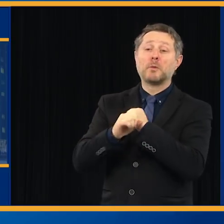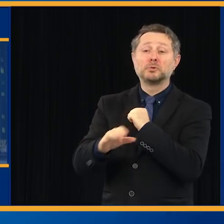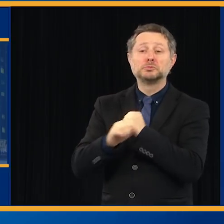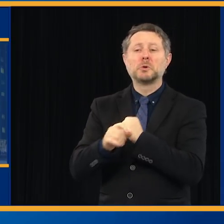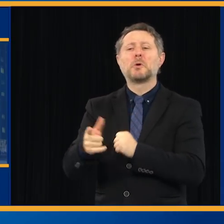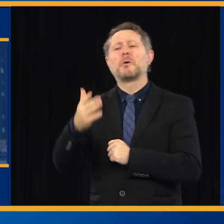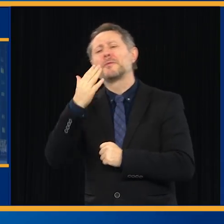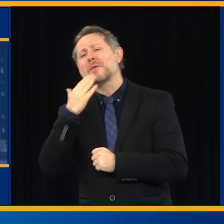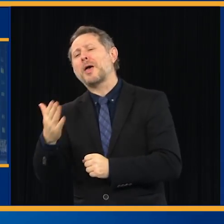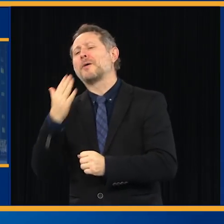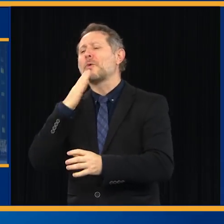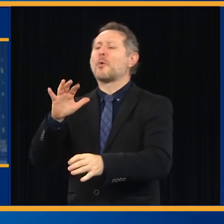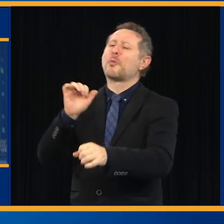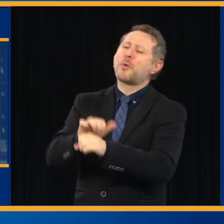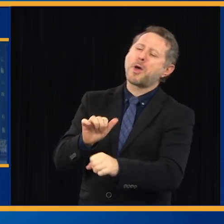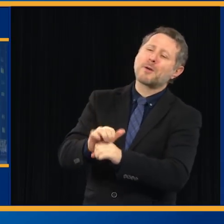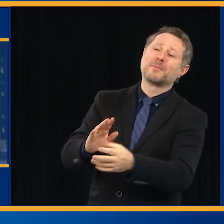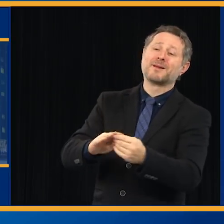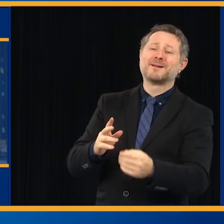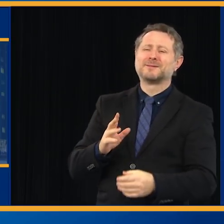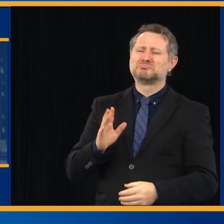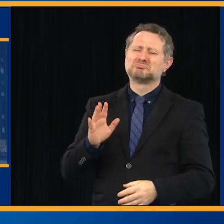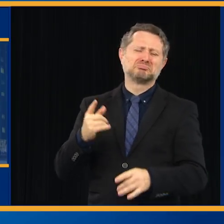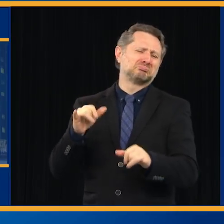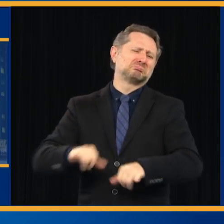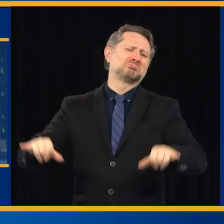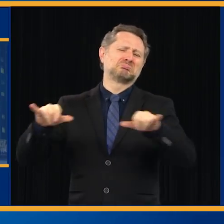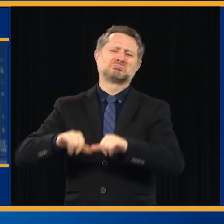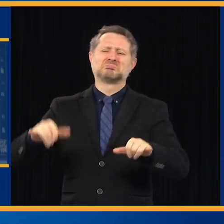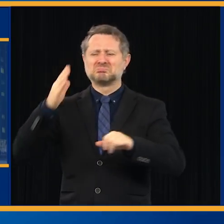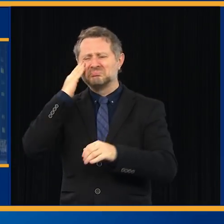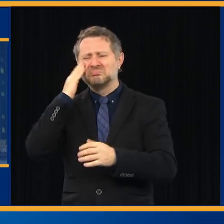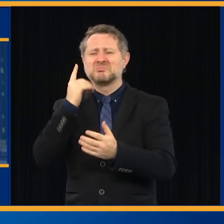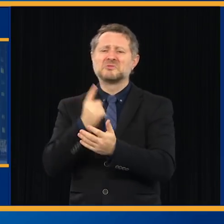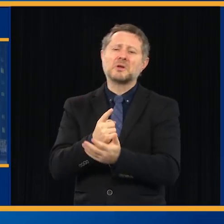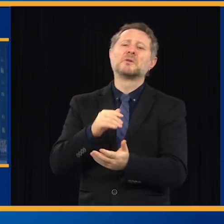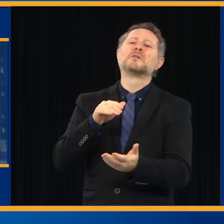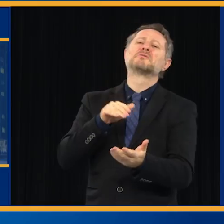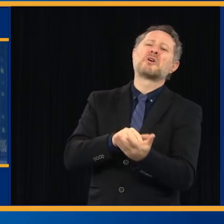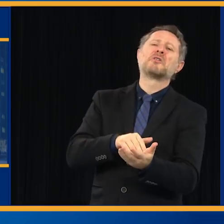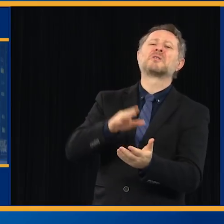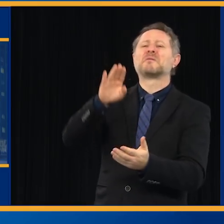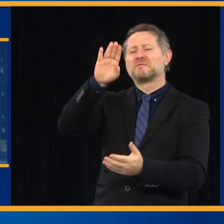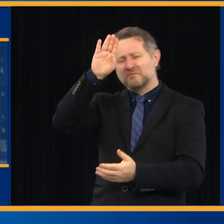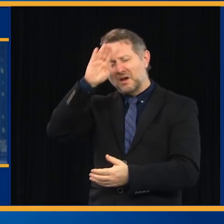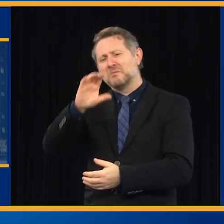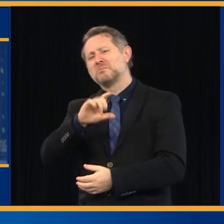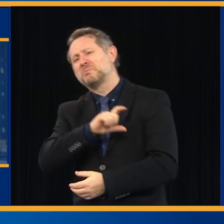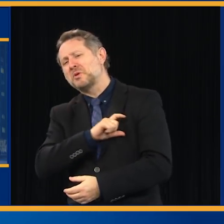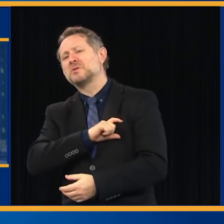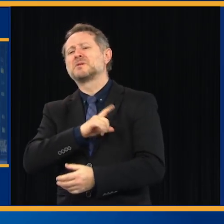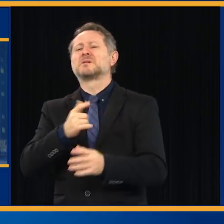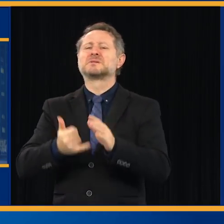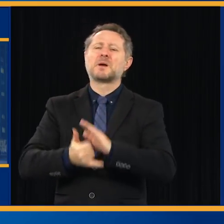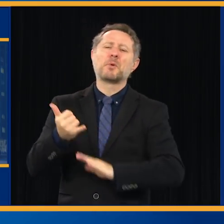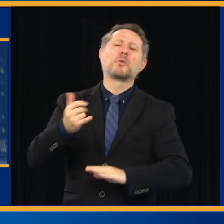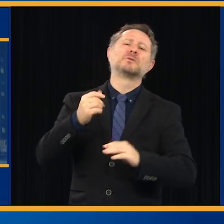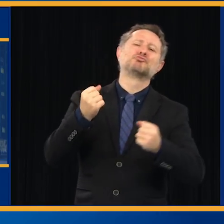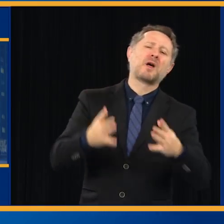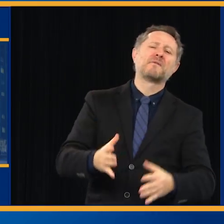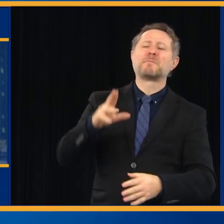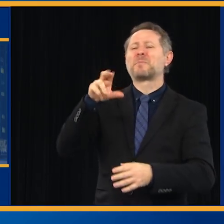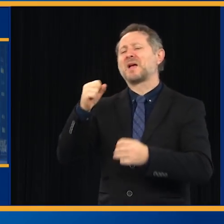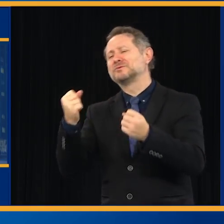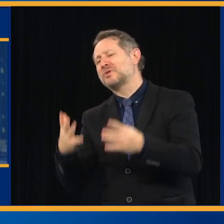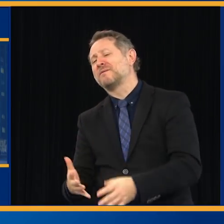did, and we should. Nurses, doctors, police officers, transit workers, God bless them. But if you really want to